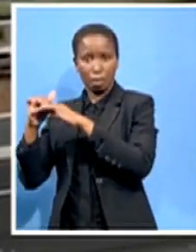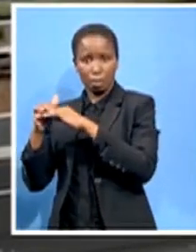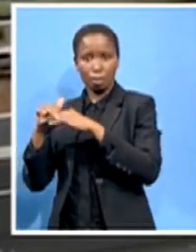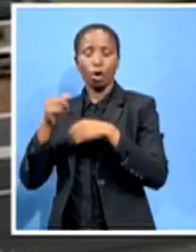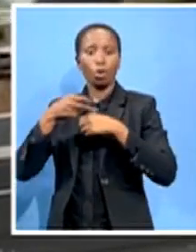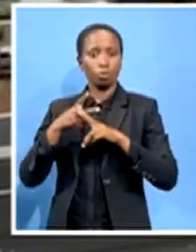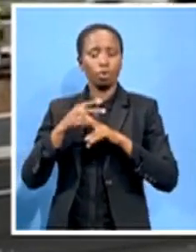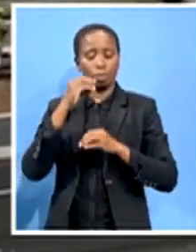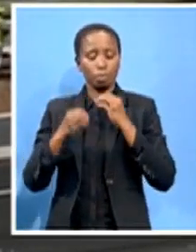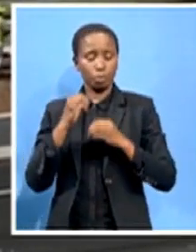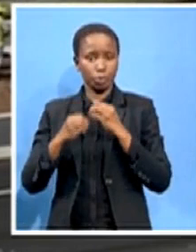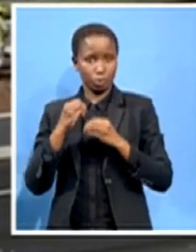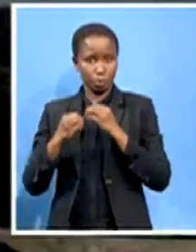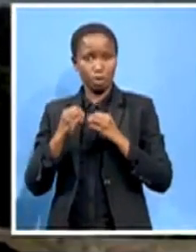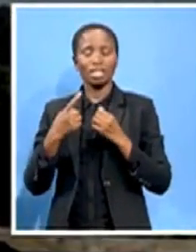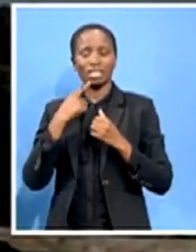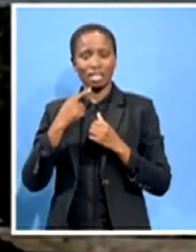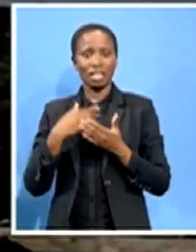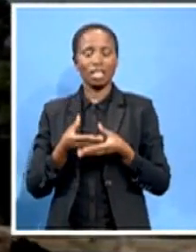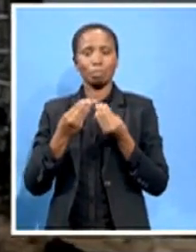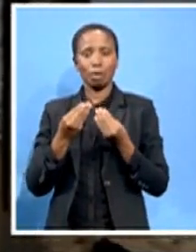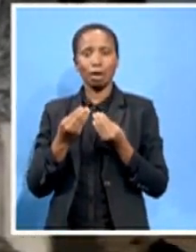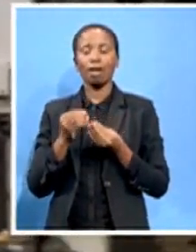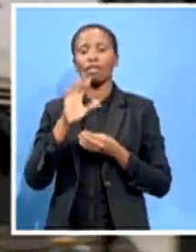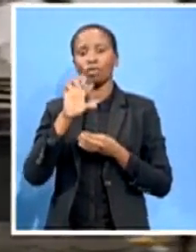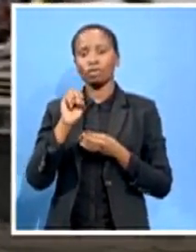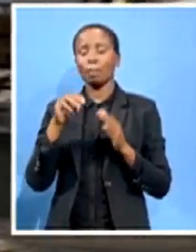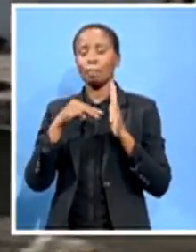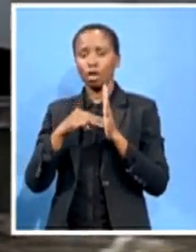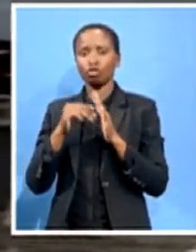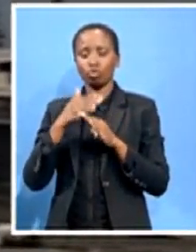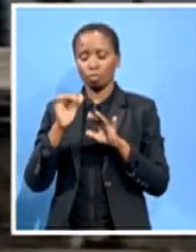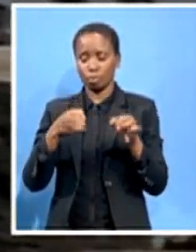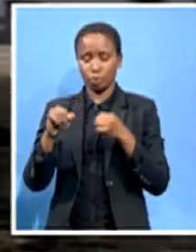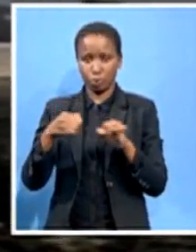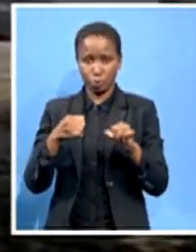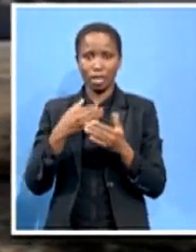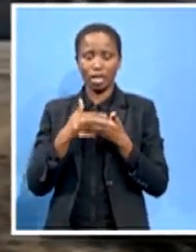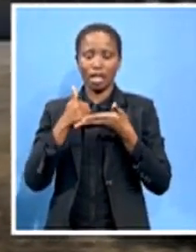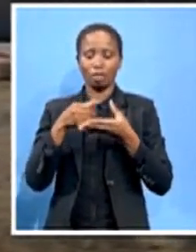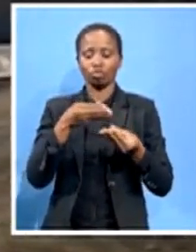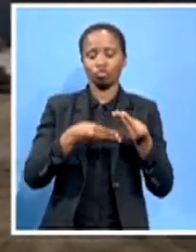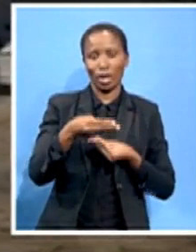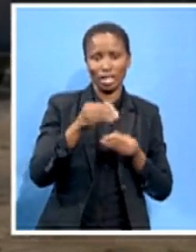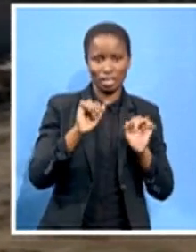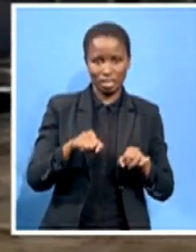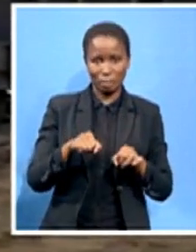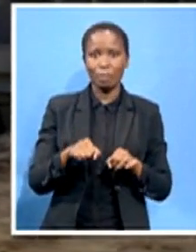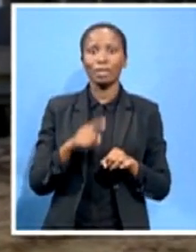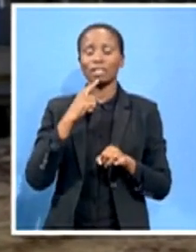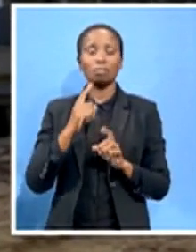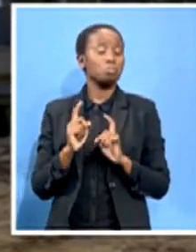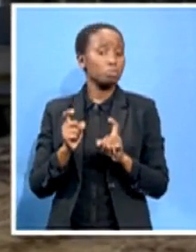in Africa and help boost trade. Tralac says there is an urgent need to address the continent's infrastructure